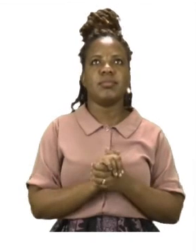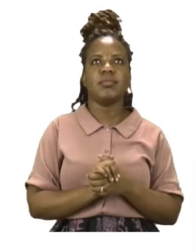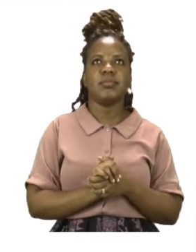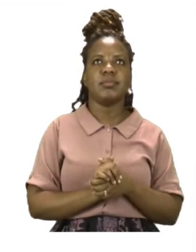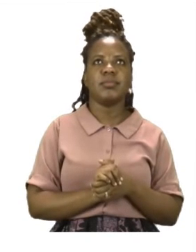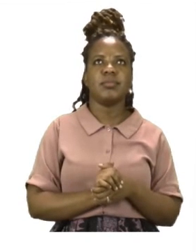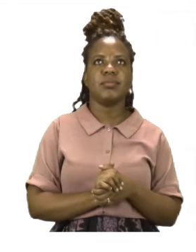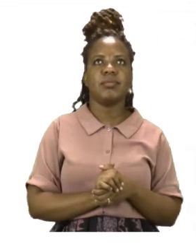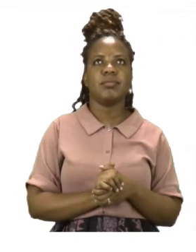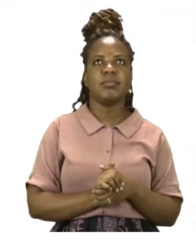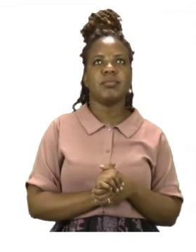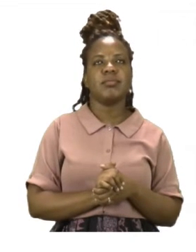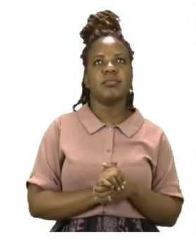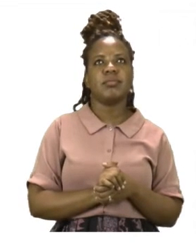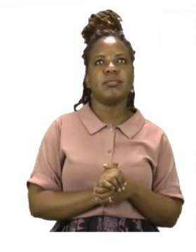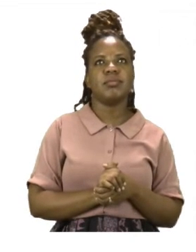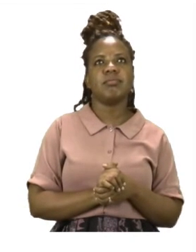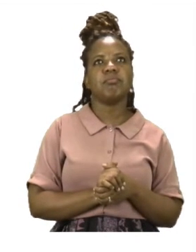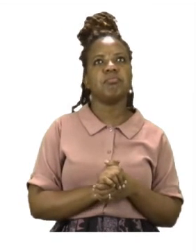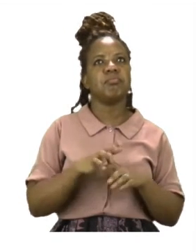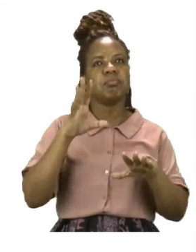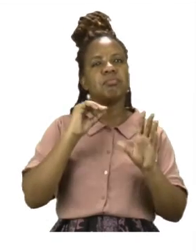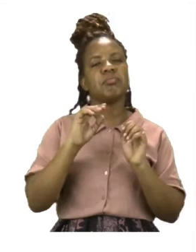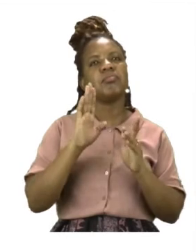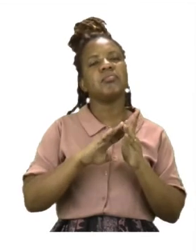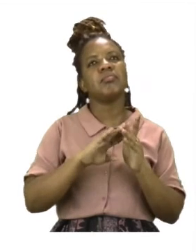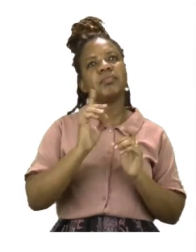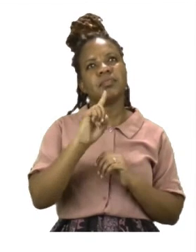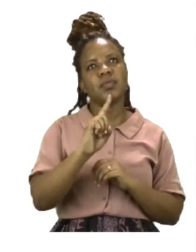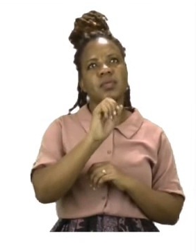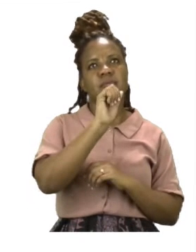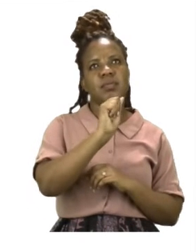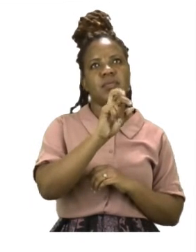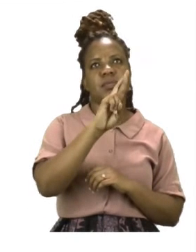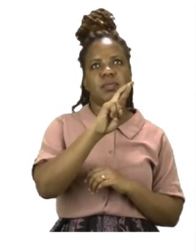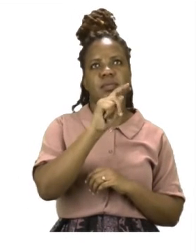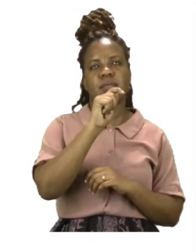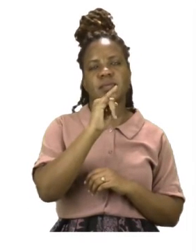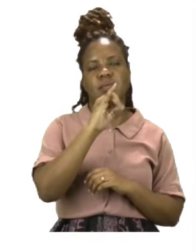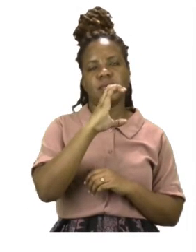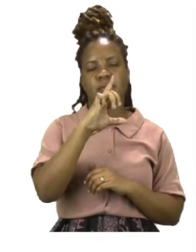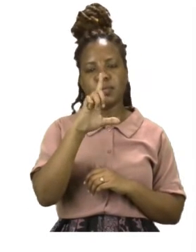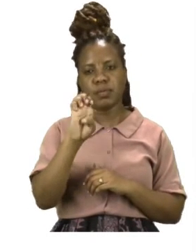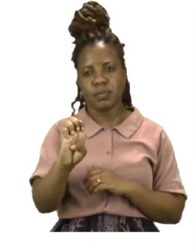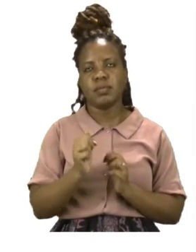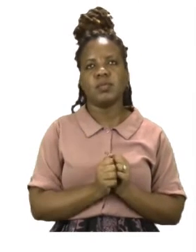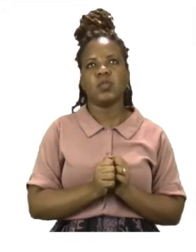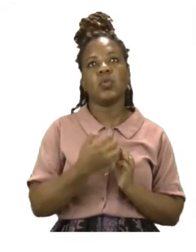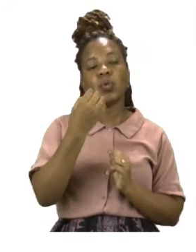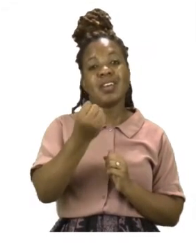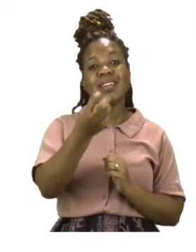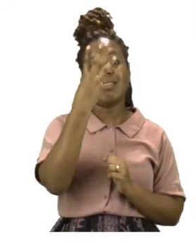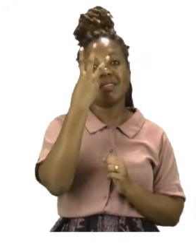going to be doing some articles. Now, there are 3 different types of articles that we use